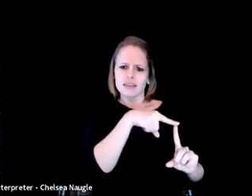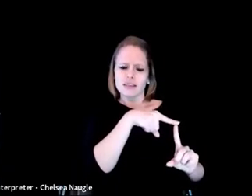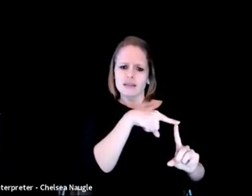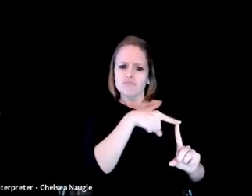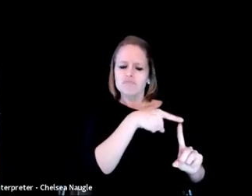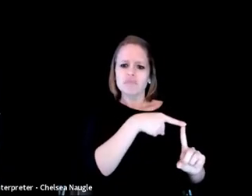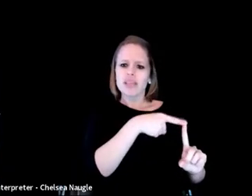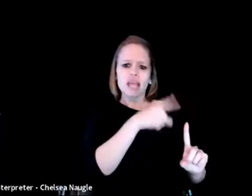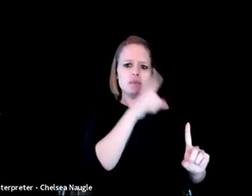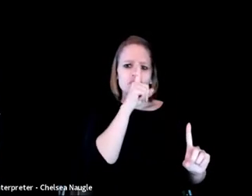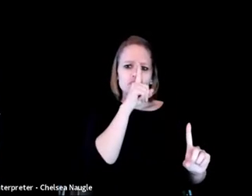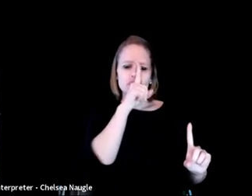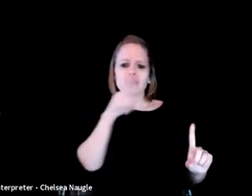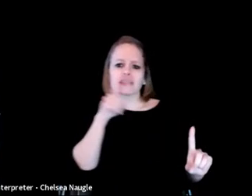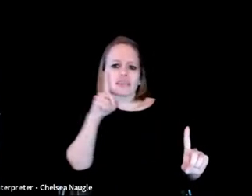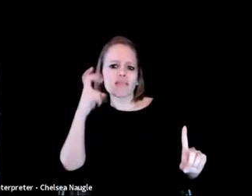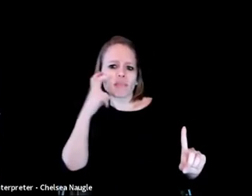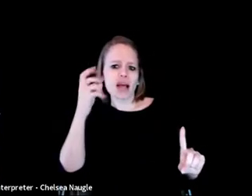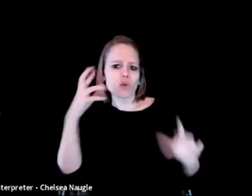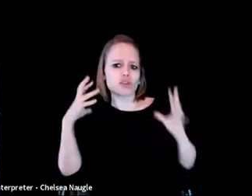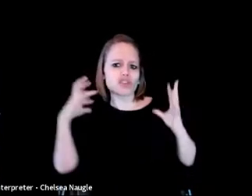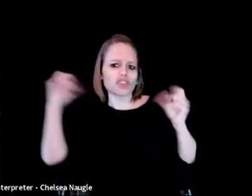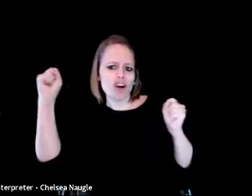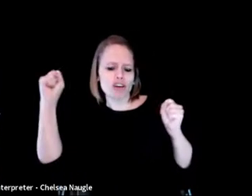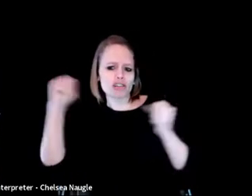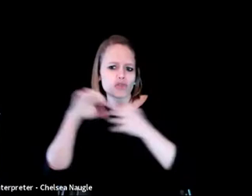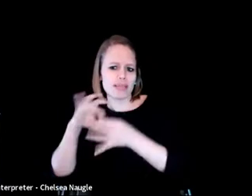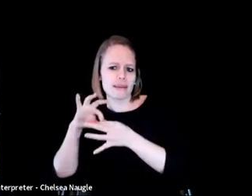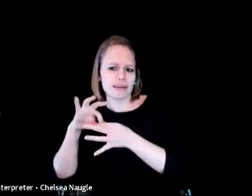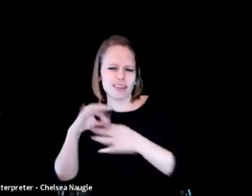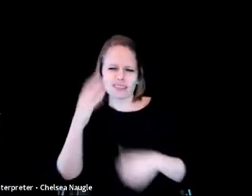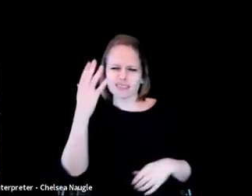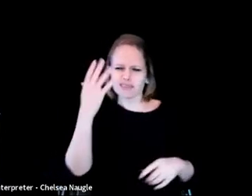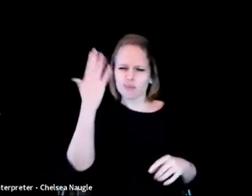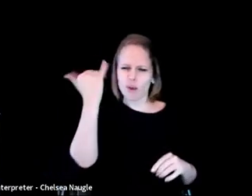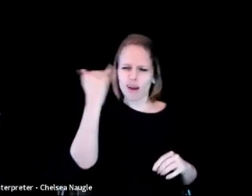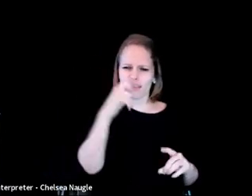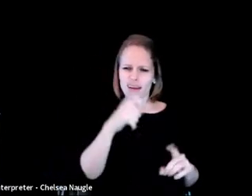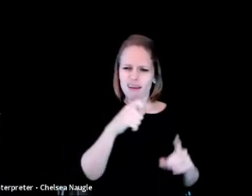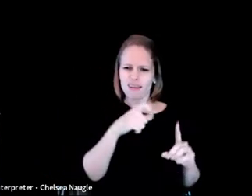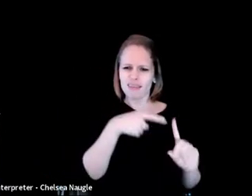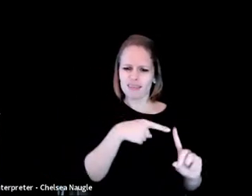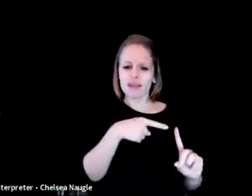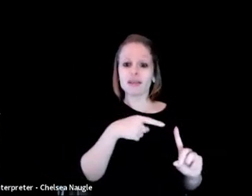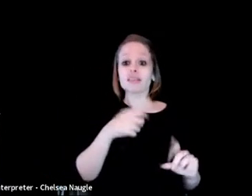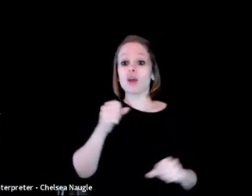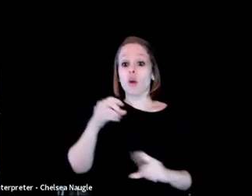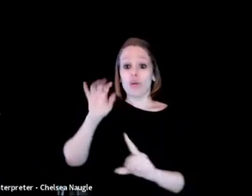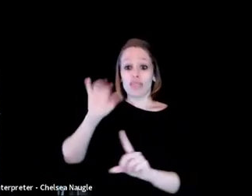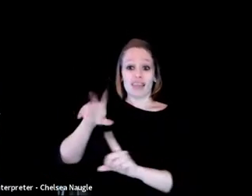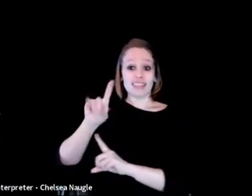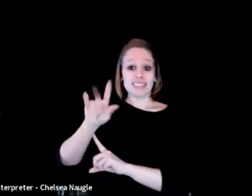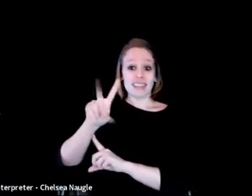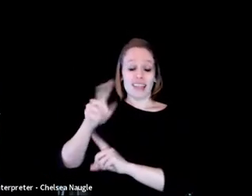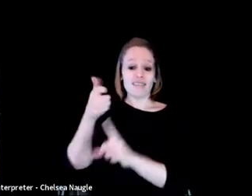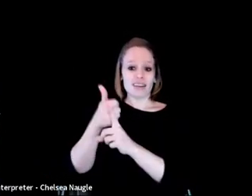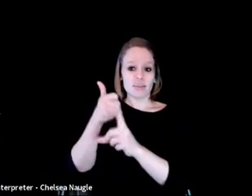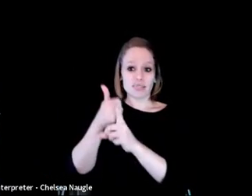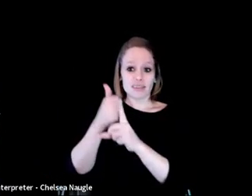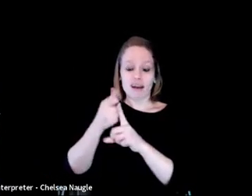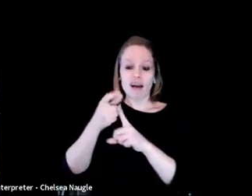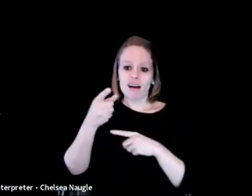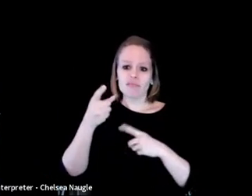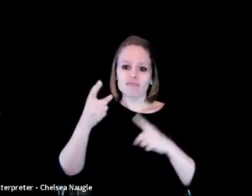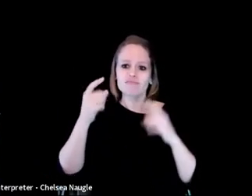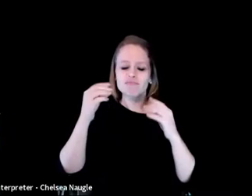charge related? And he would always say, from my experience and his history as being a teacher of the deafblind, when someone would